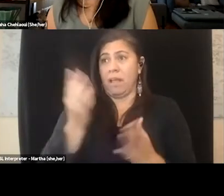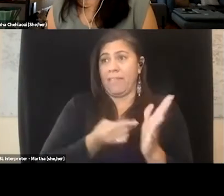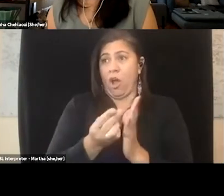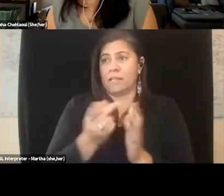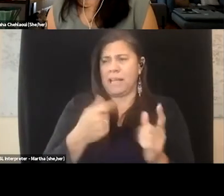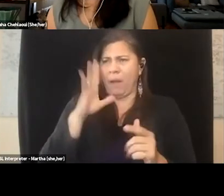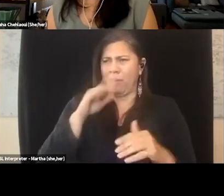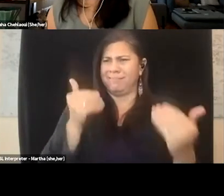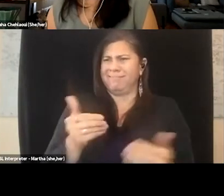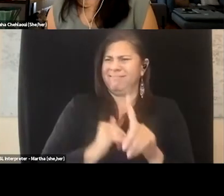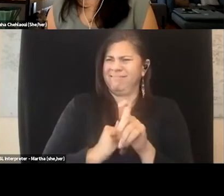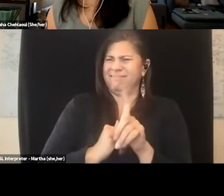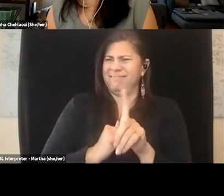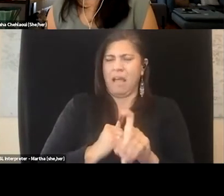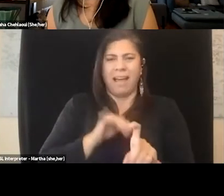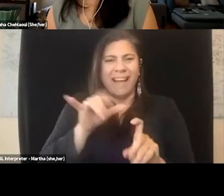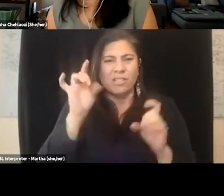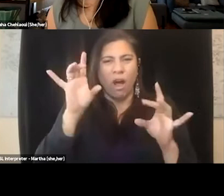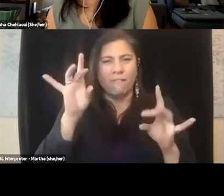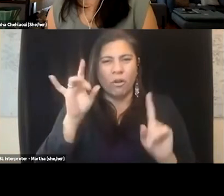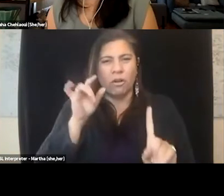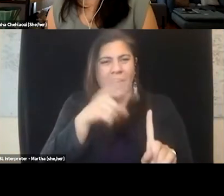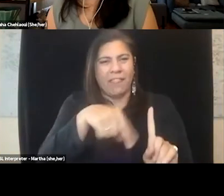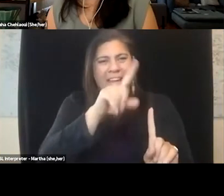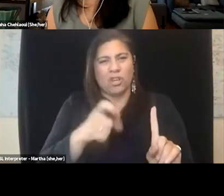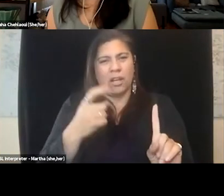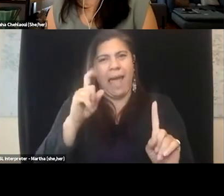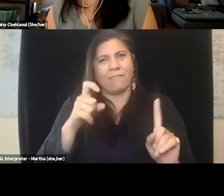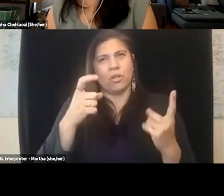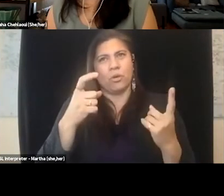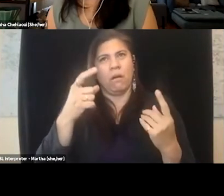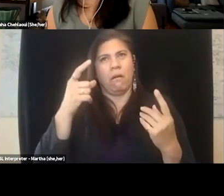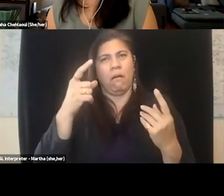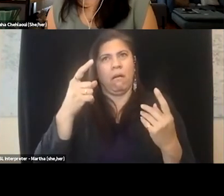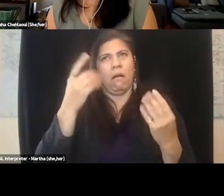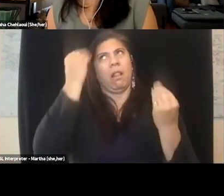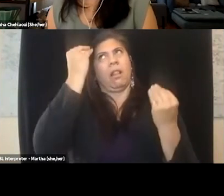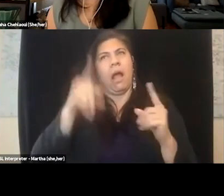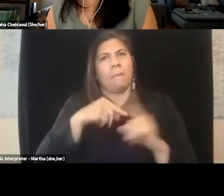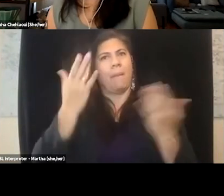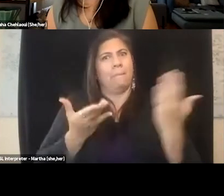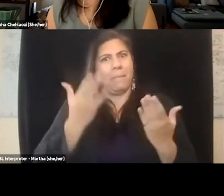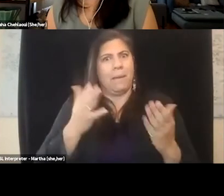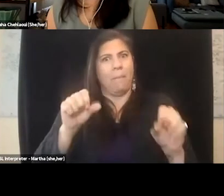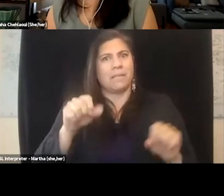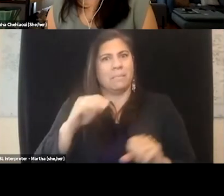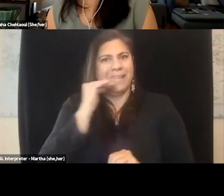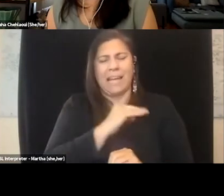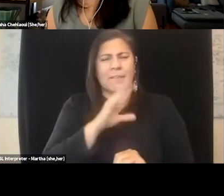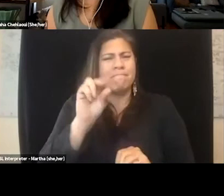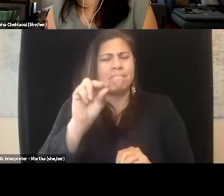forward, and we should, and it's horrible that someone feels that they should have to consider doing something like that. And so we need to